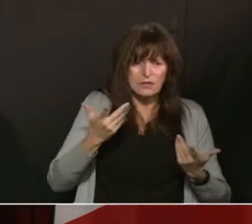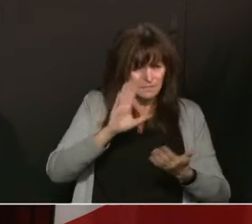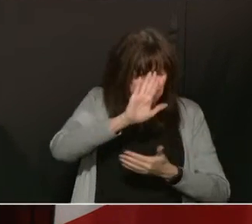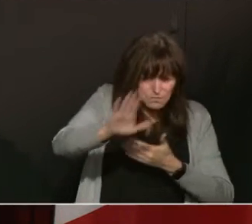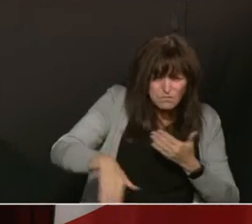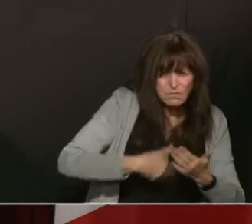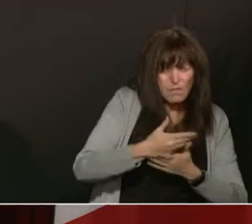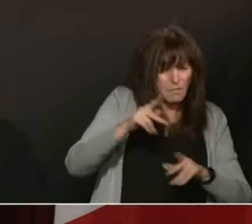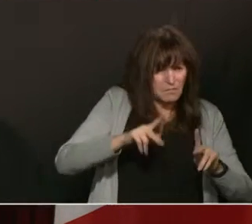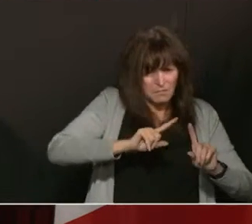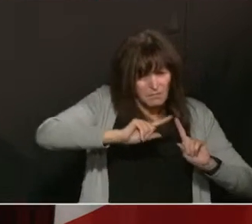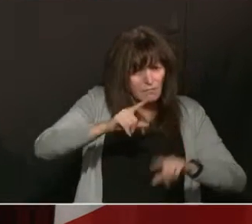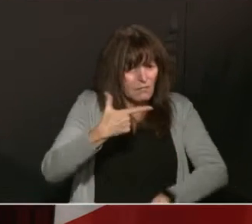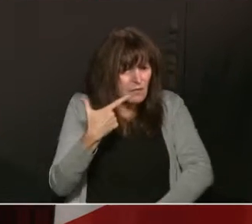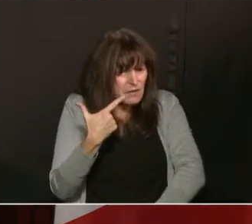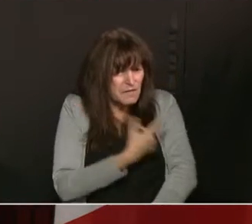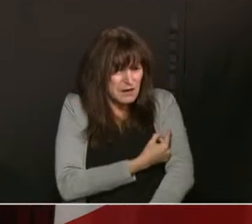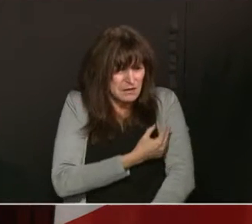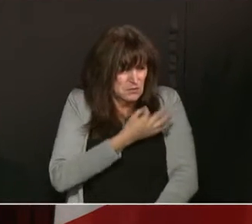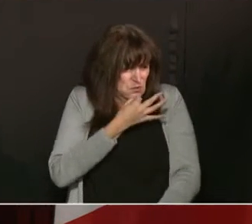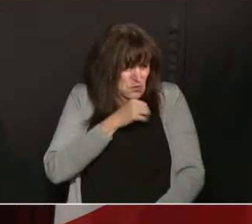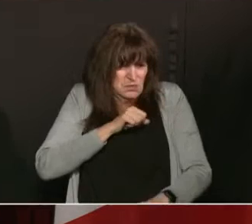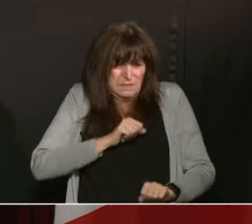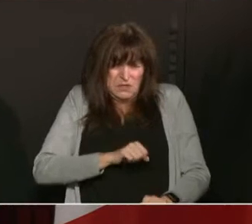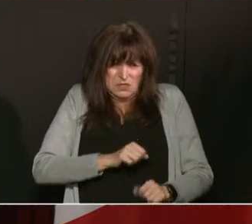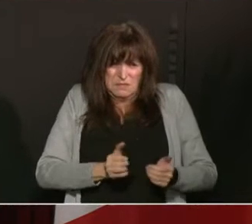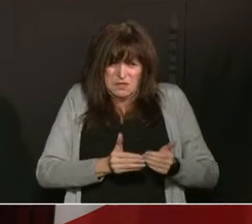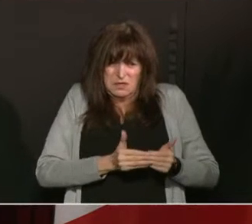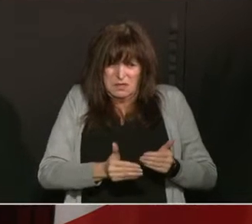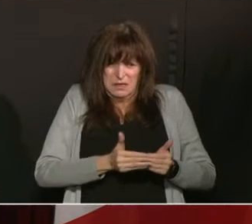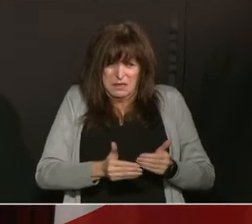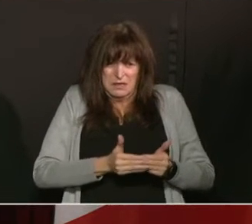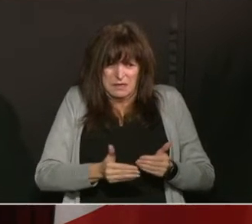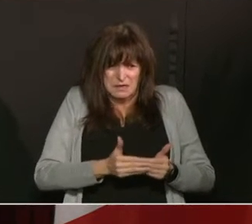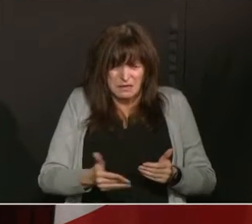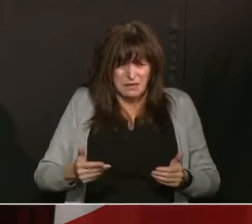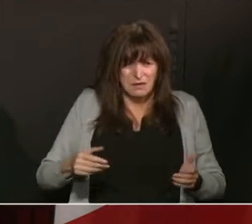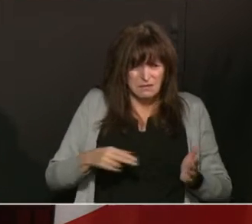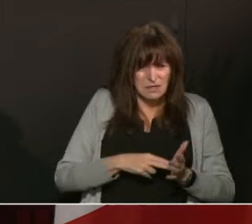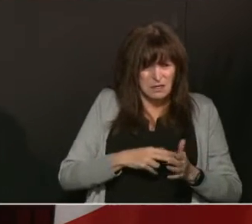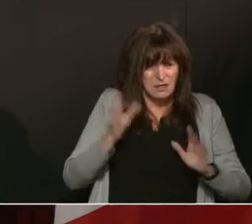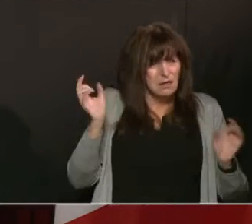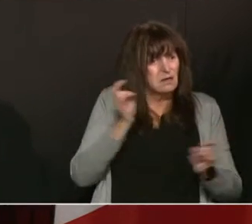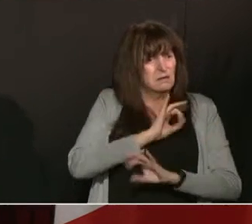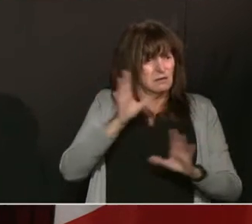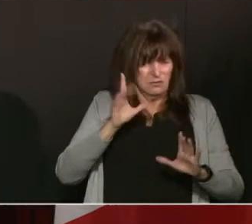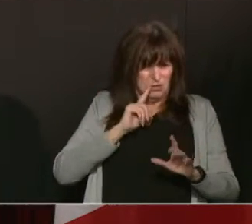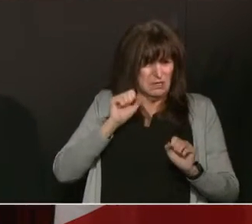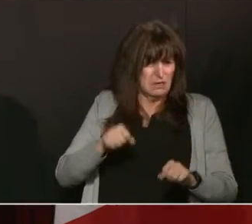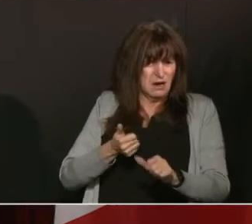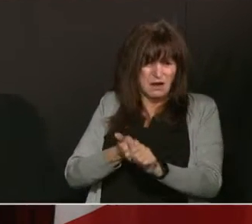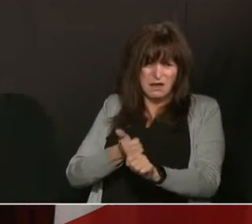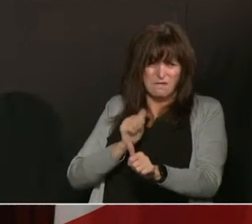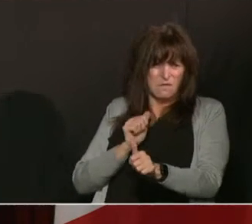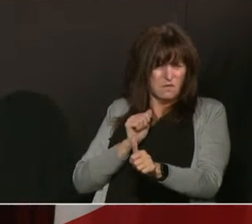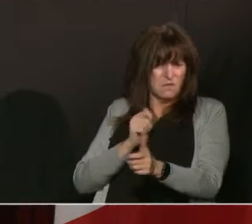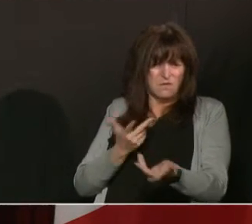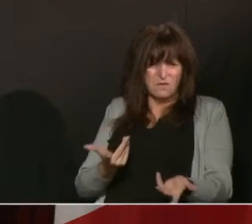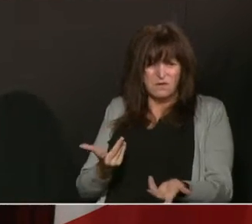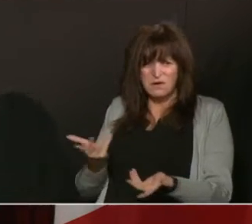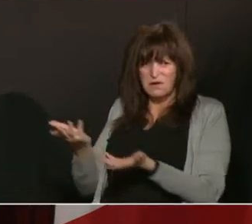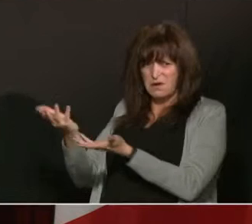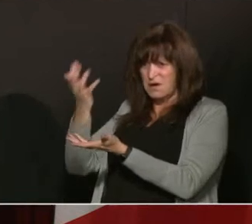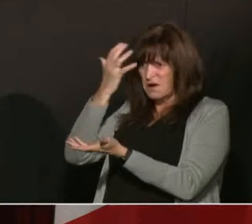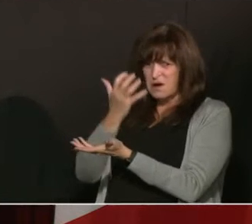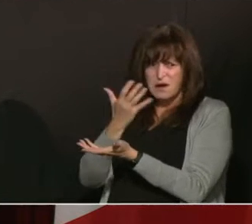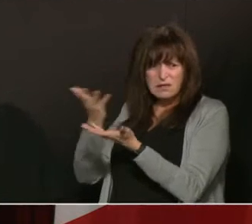possible will help us to reduce the most severe impacts of COVID-19 and help preserve our hospital and healthcare capacity. So I'm